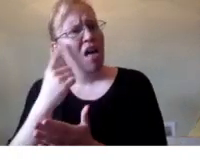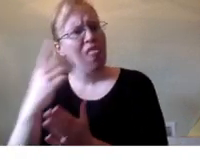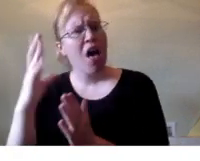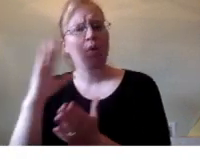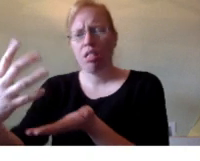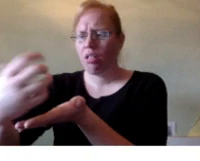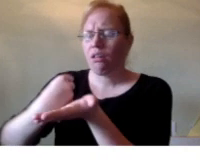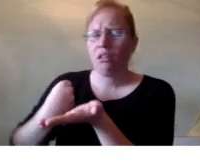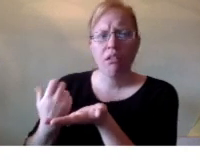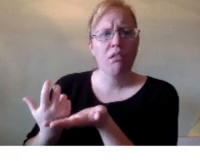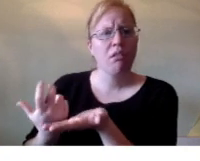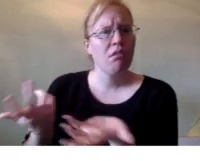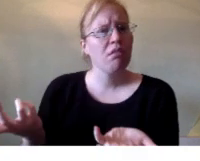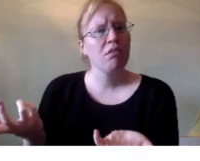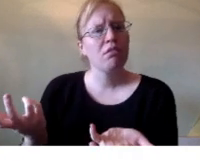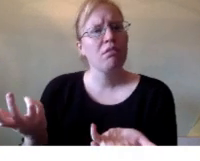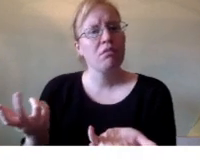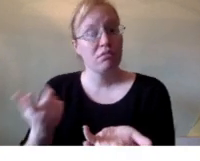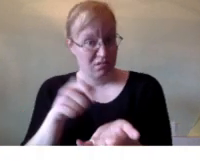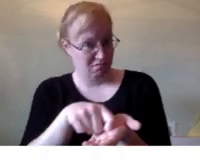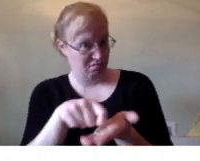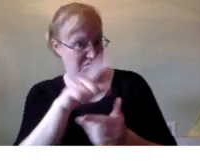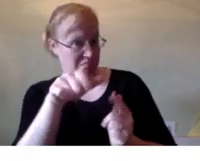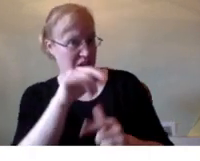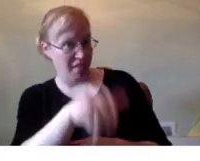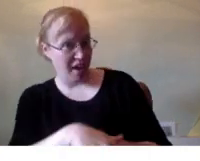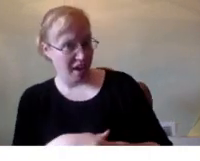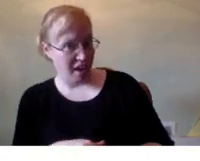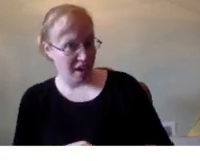is it? So should we write about that?